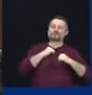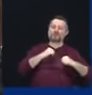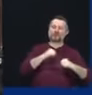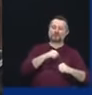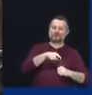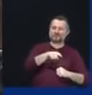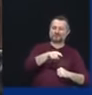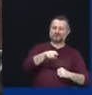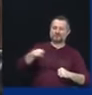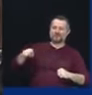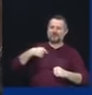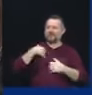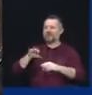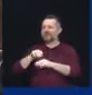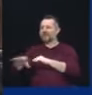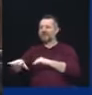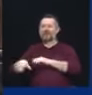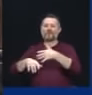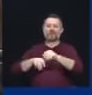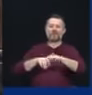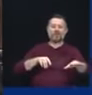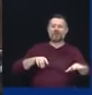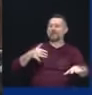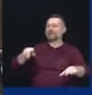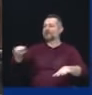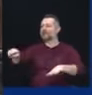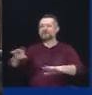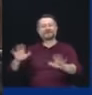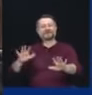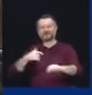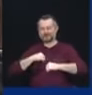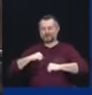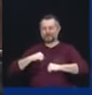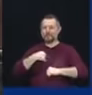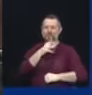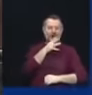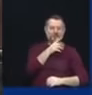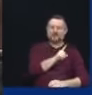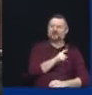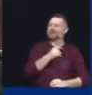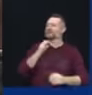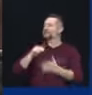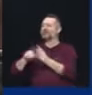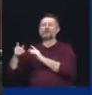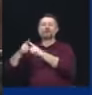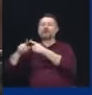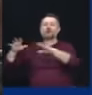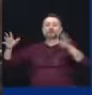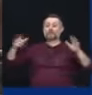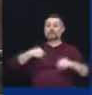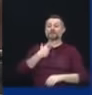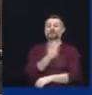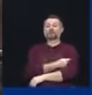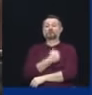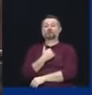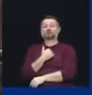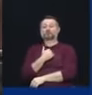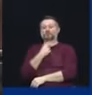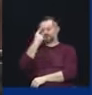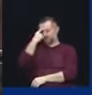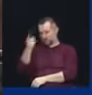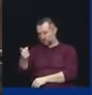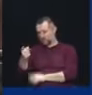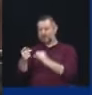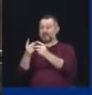you or my mother or someone who I happen to run into. We do it for each other. Same reason why we wear a